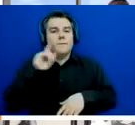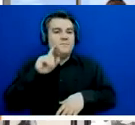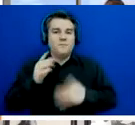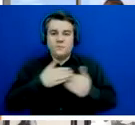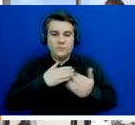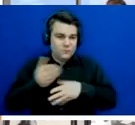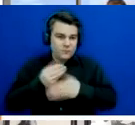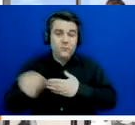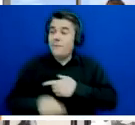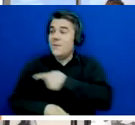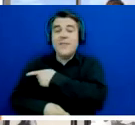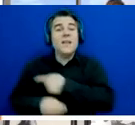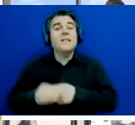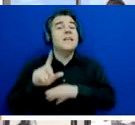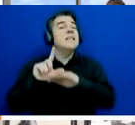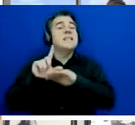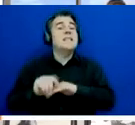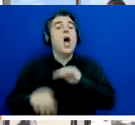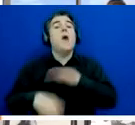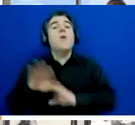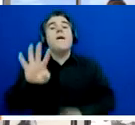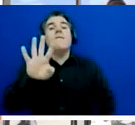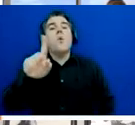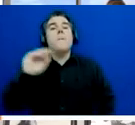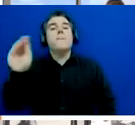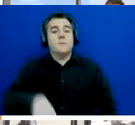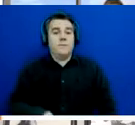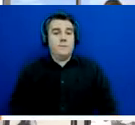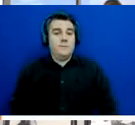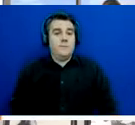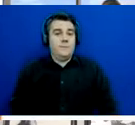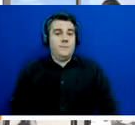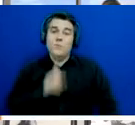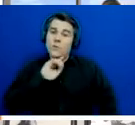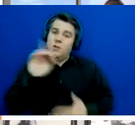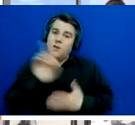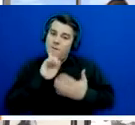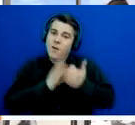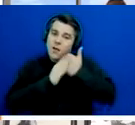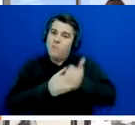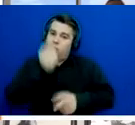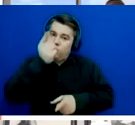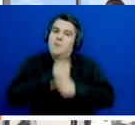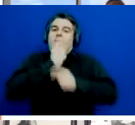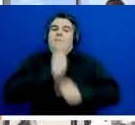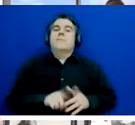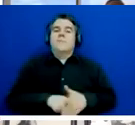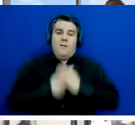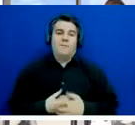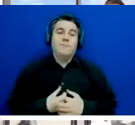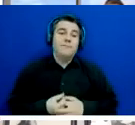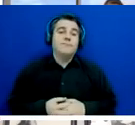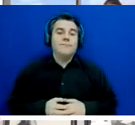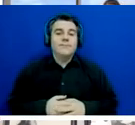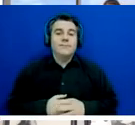packs are discounted up to 41%, and they're really designed to help you get off on the right foot, right? And